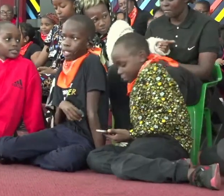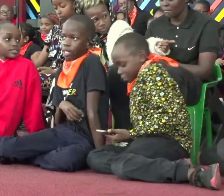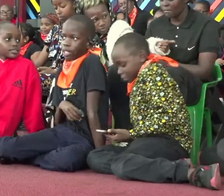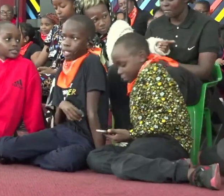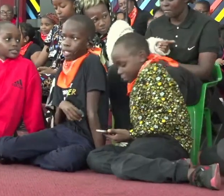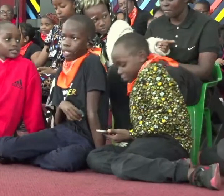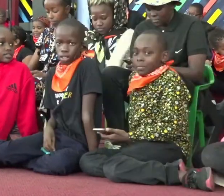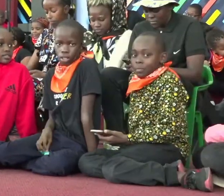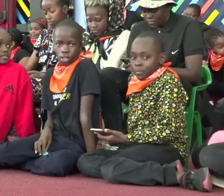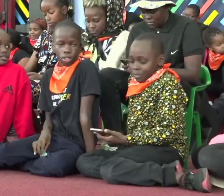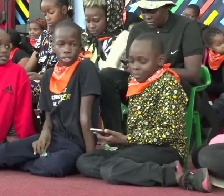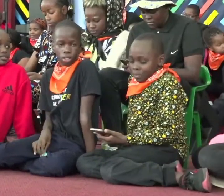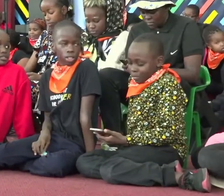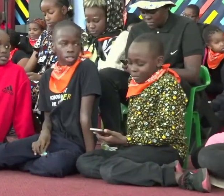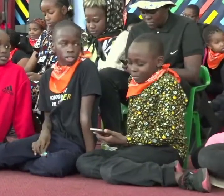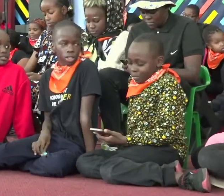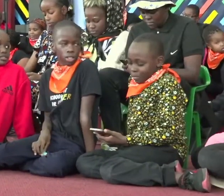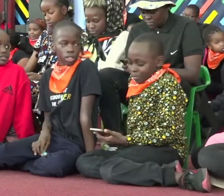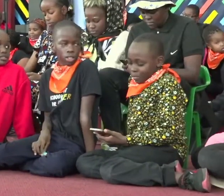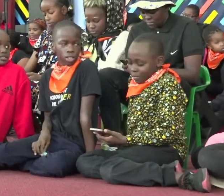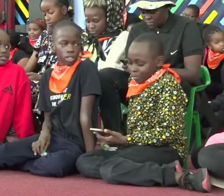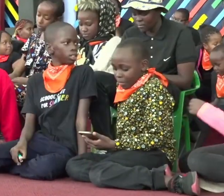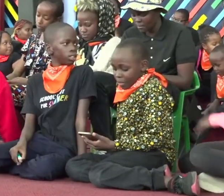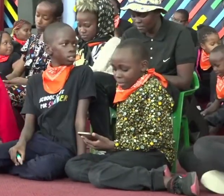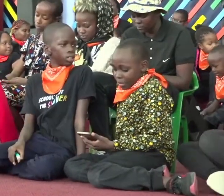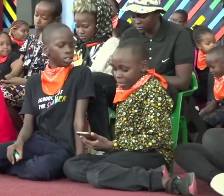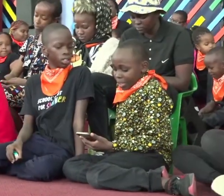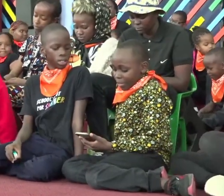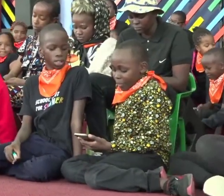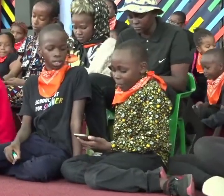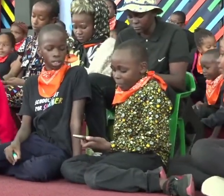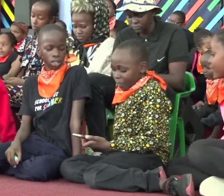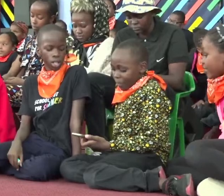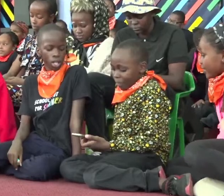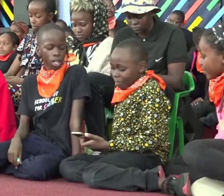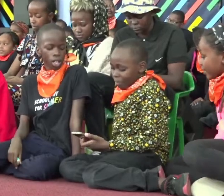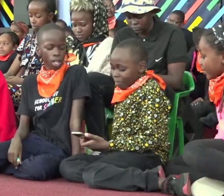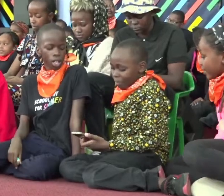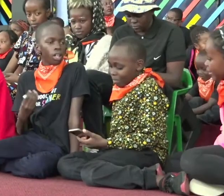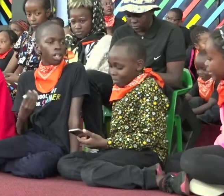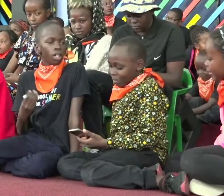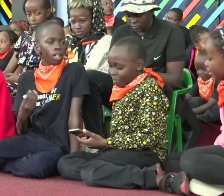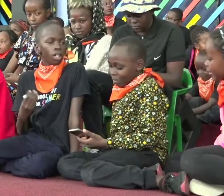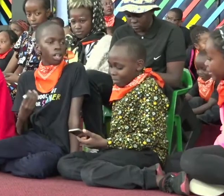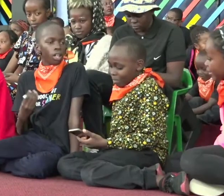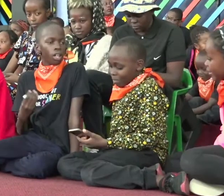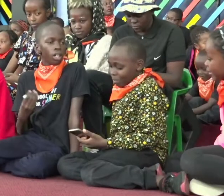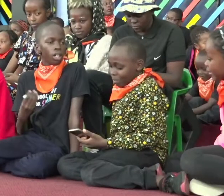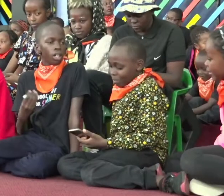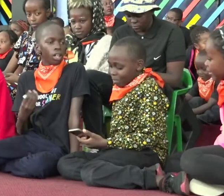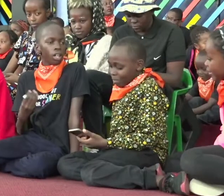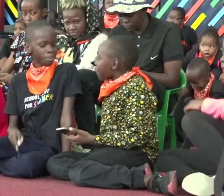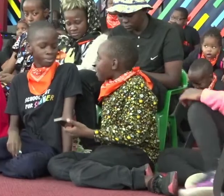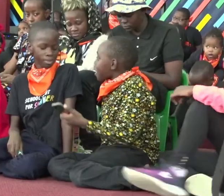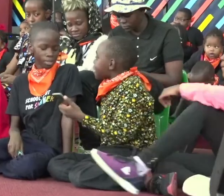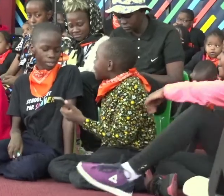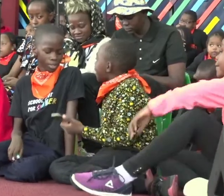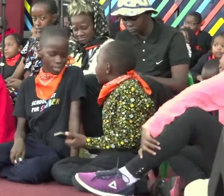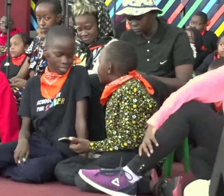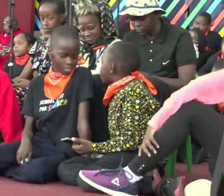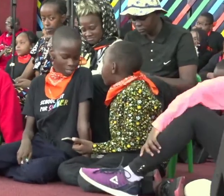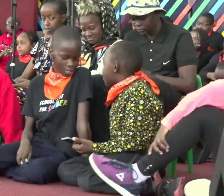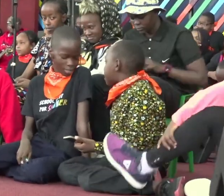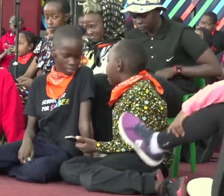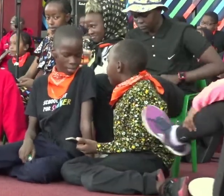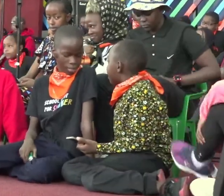Did you hear? Tonui just unfollowed Celeste. Drama alert. Tonui, why?